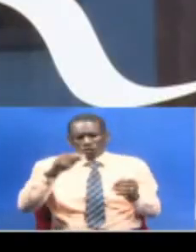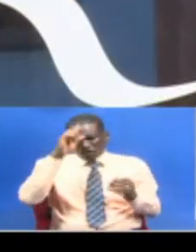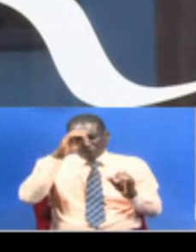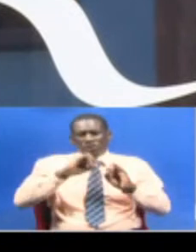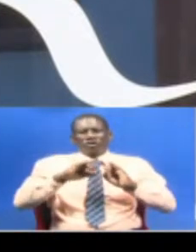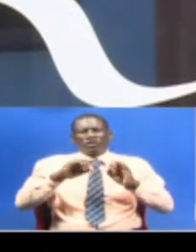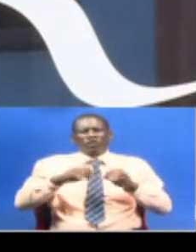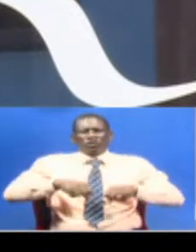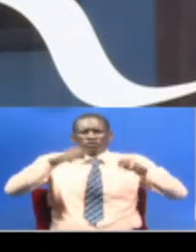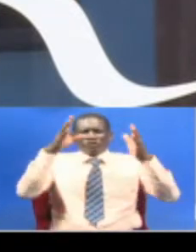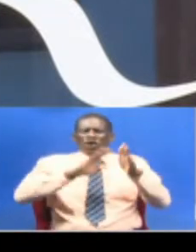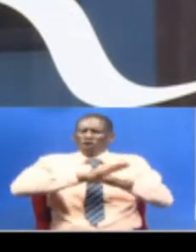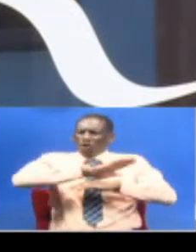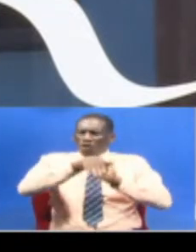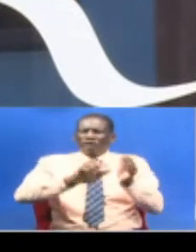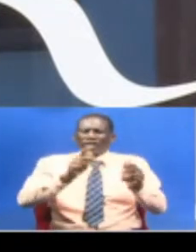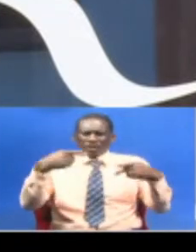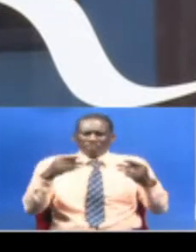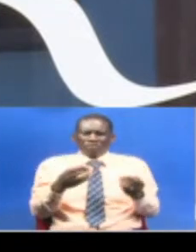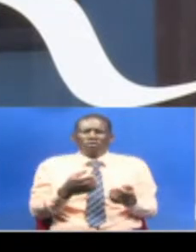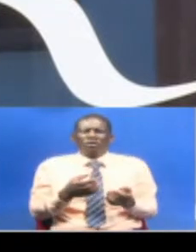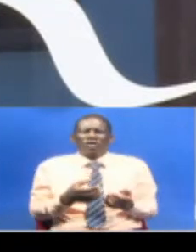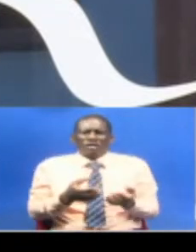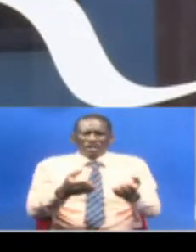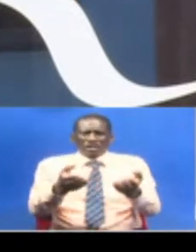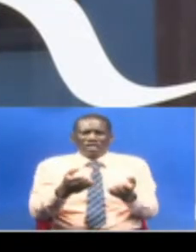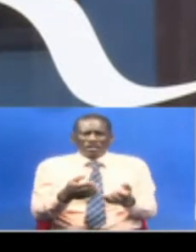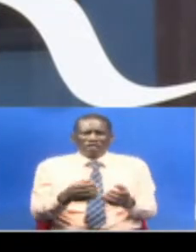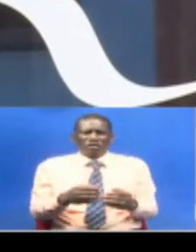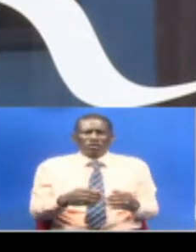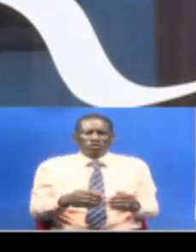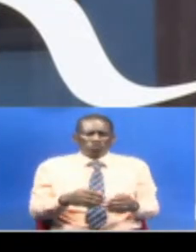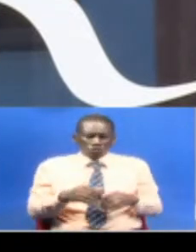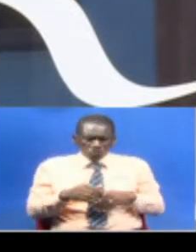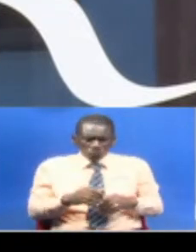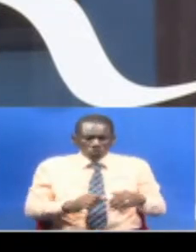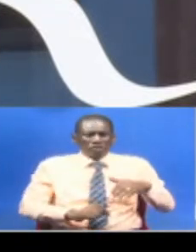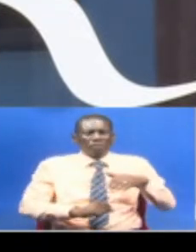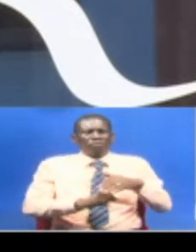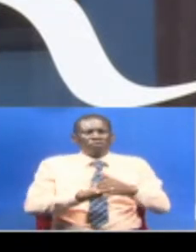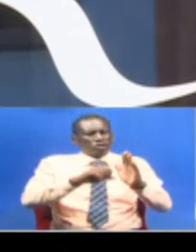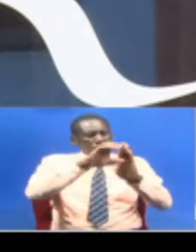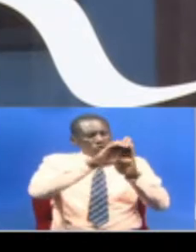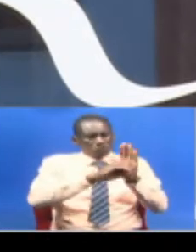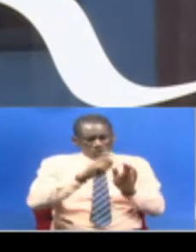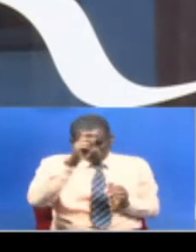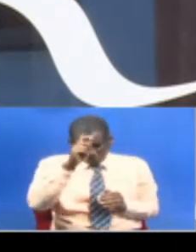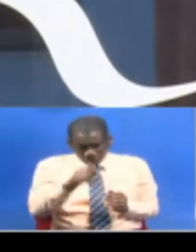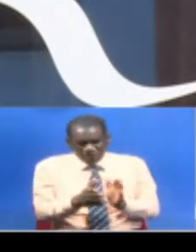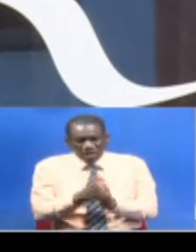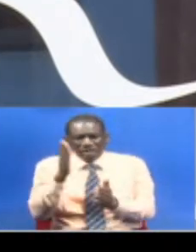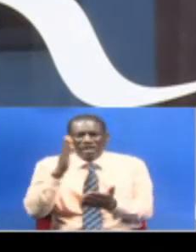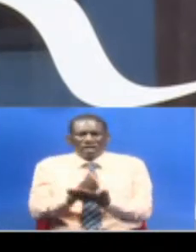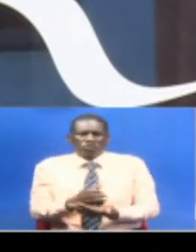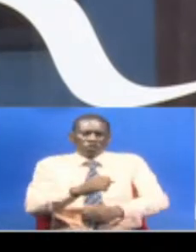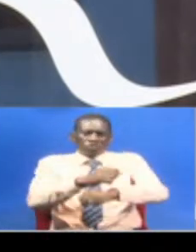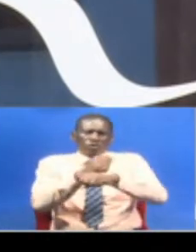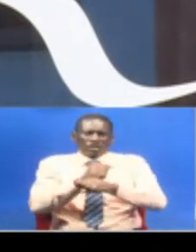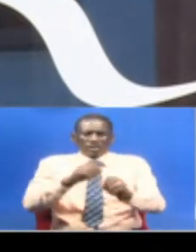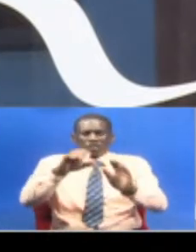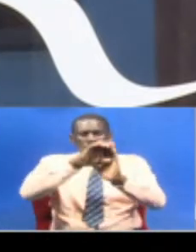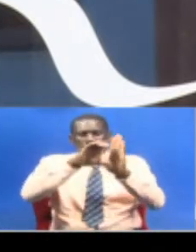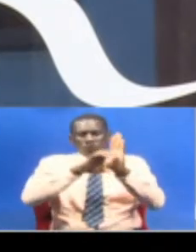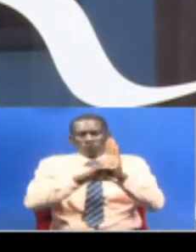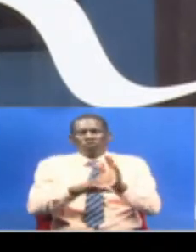fact, every Kenyan is required to uphold the Constitution, respect it, and actually defend the Constitution.